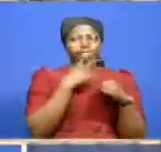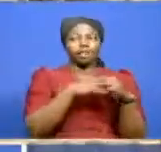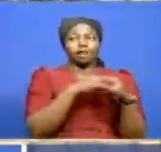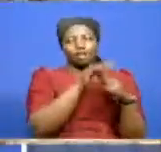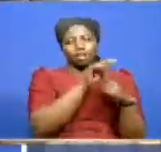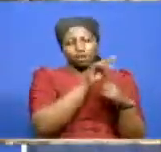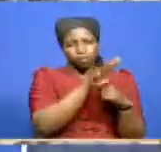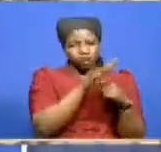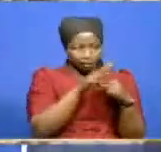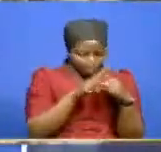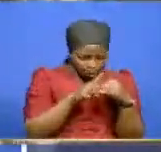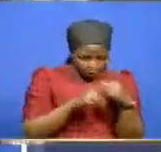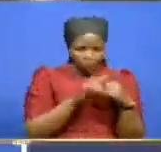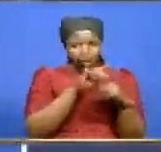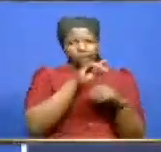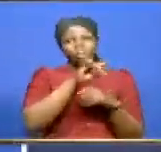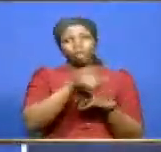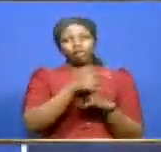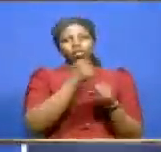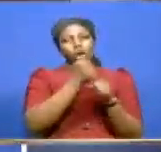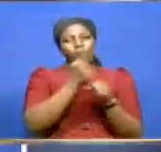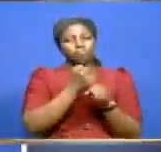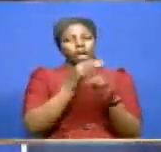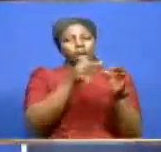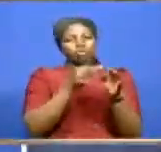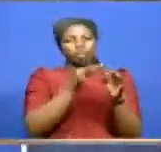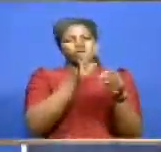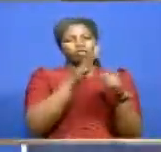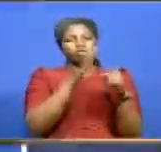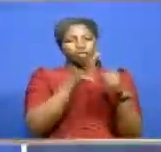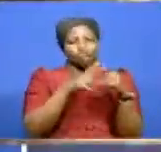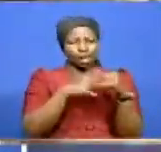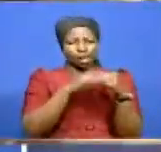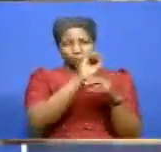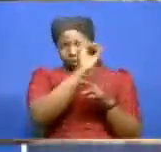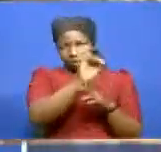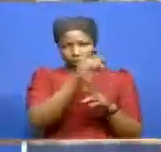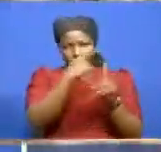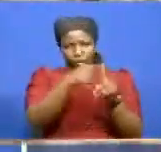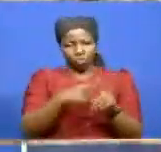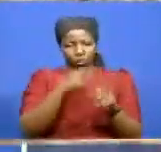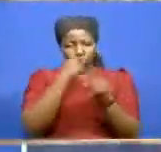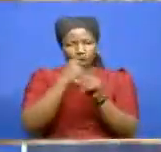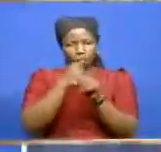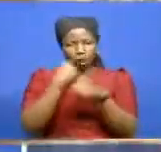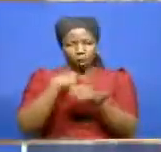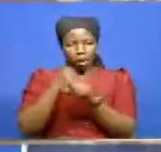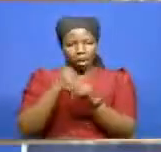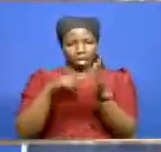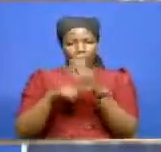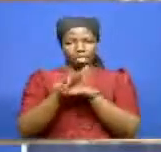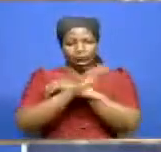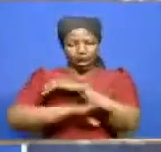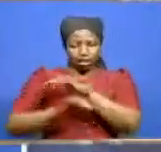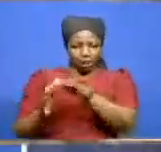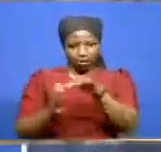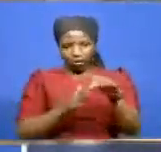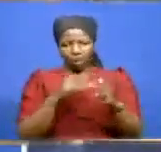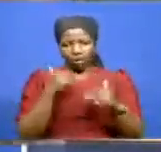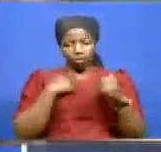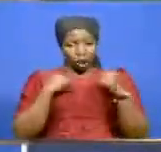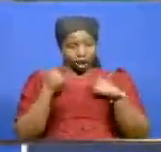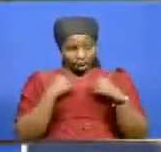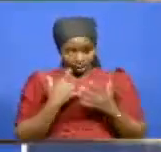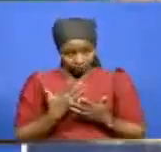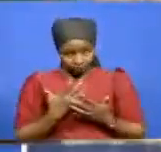46,765 jobs, accounting for 47.9% of the total jobs created in the country. Rwanda's total investment